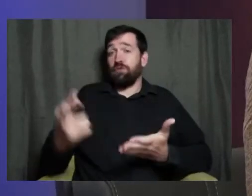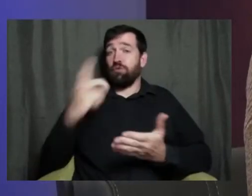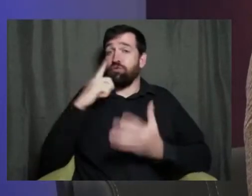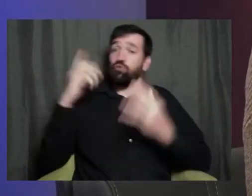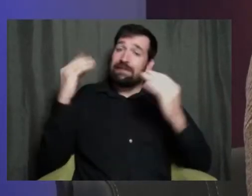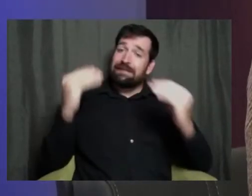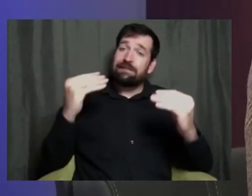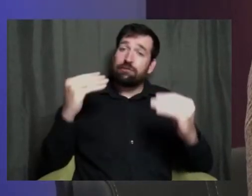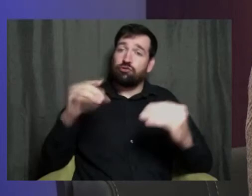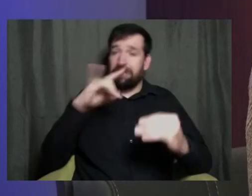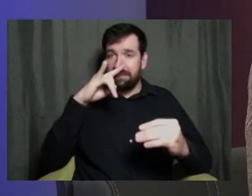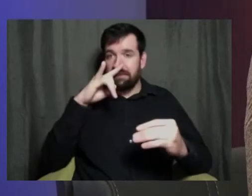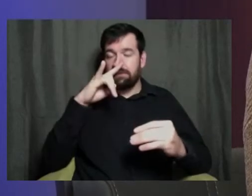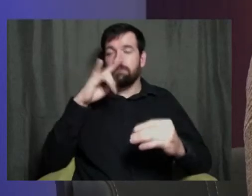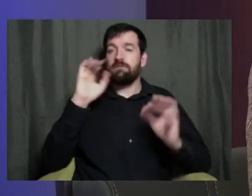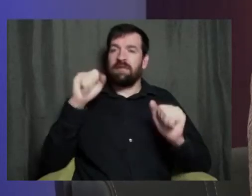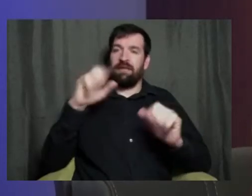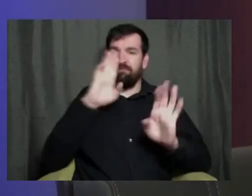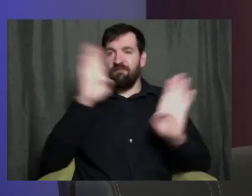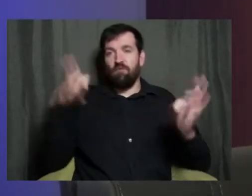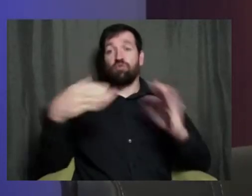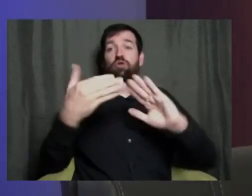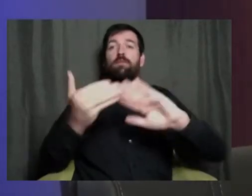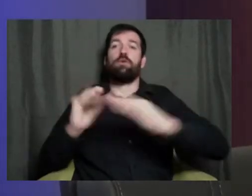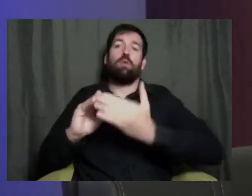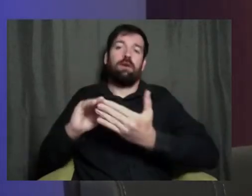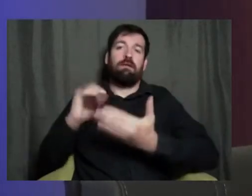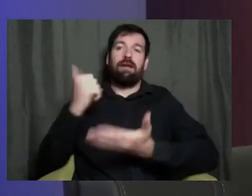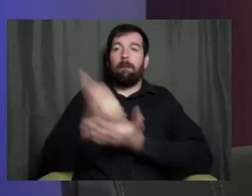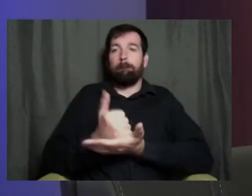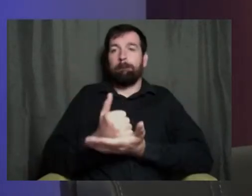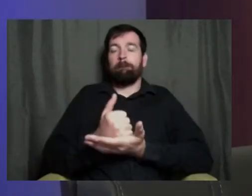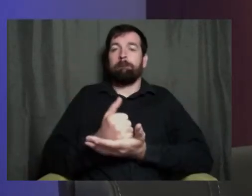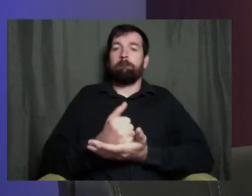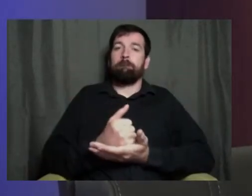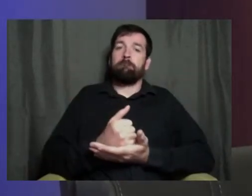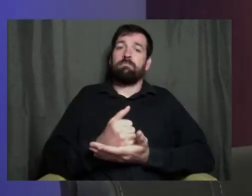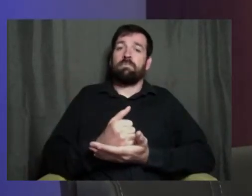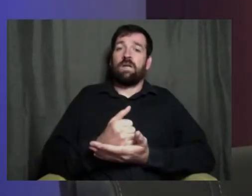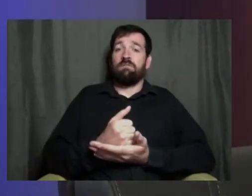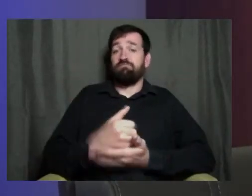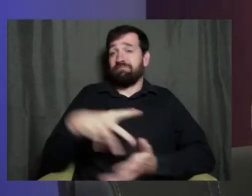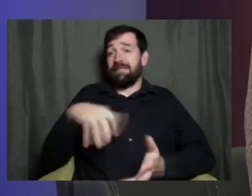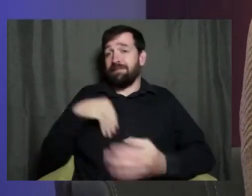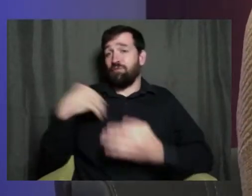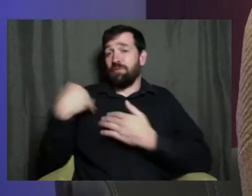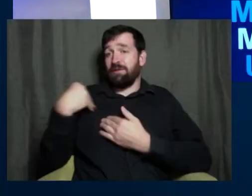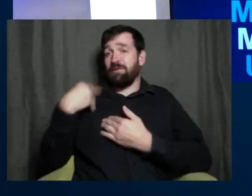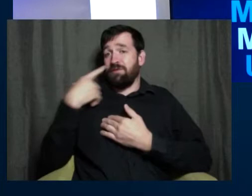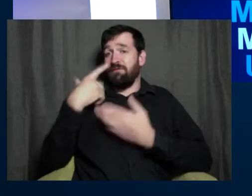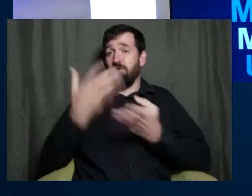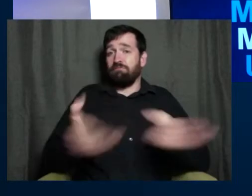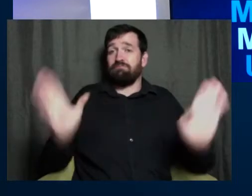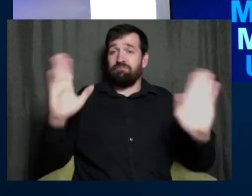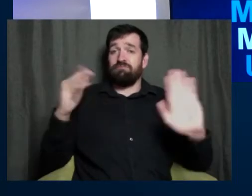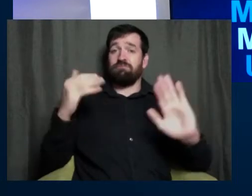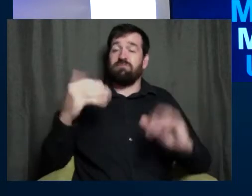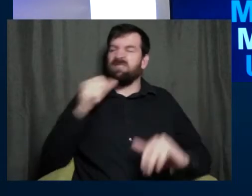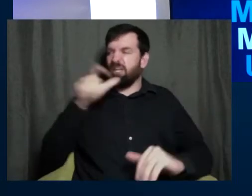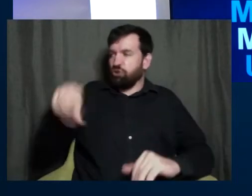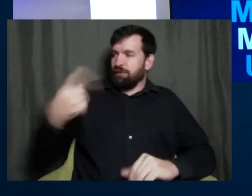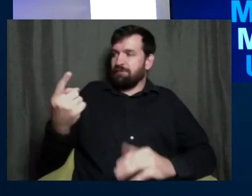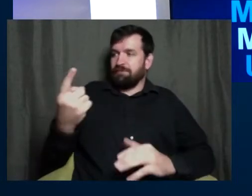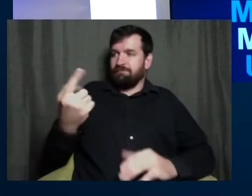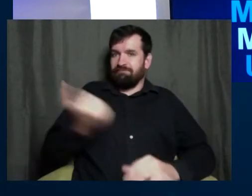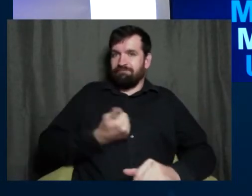we can be communal and help and kind of have collective responsibility for the greater good. Not just health for you, good health for all. Yeah.